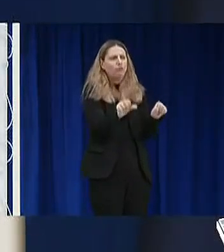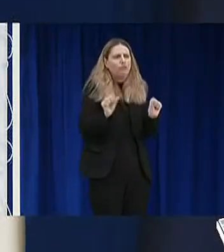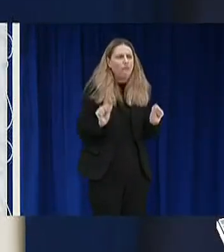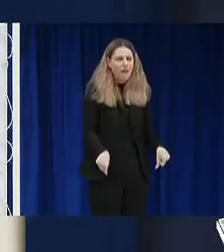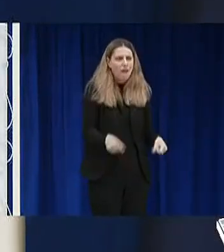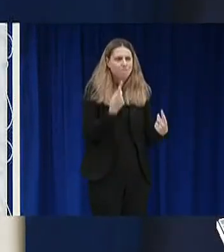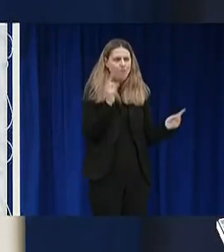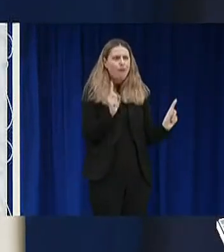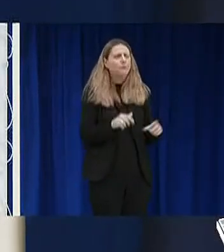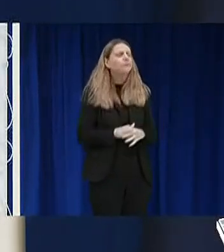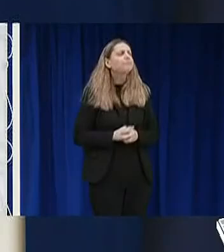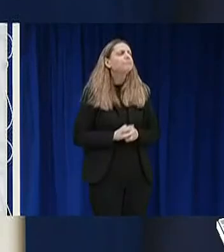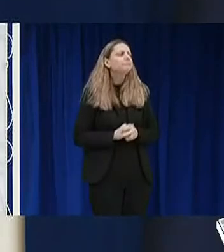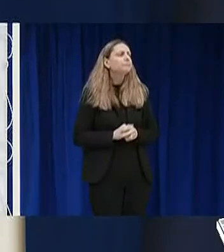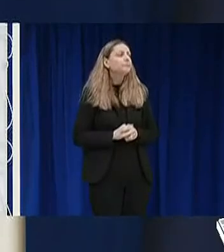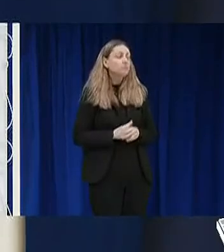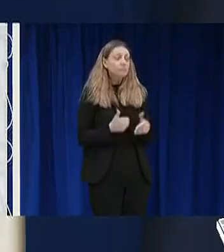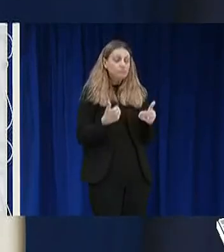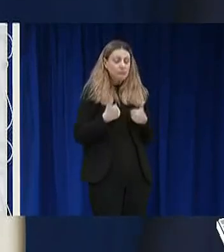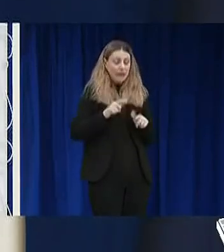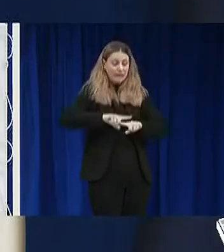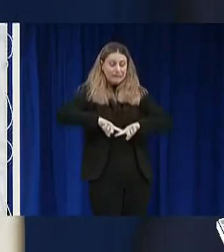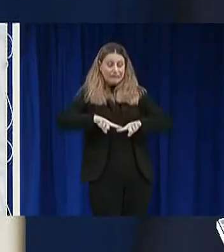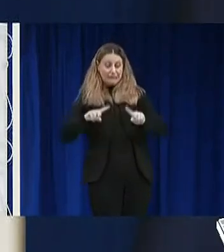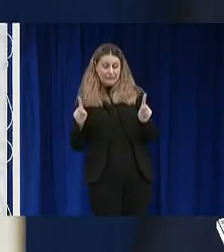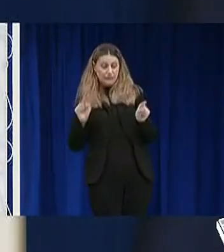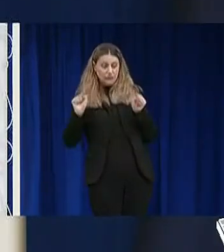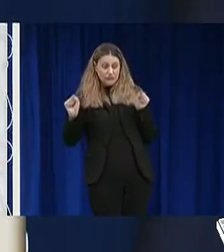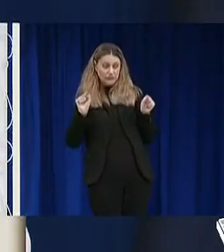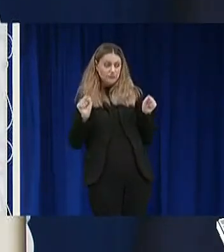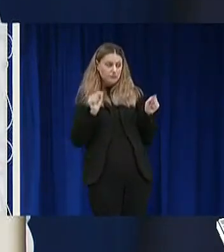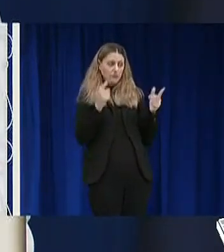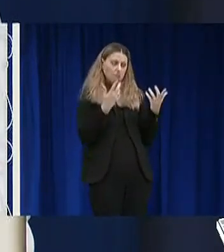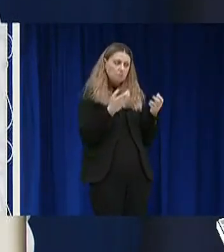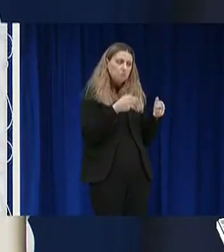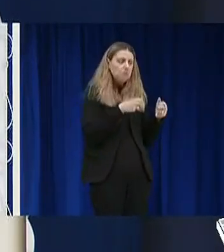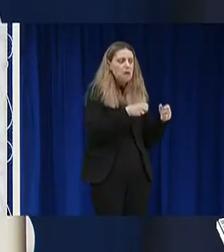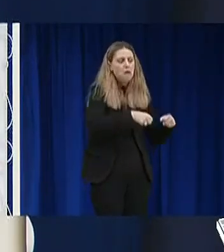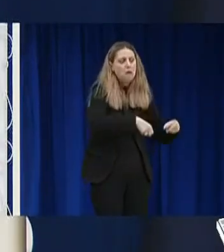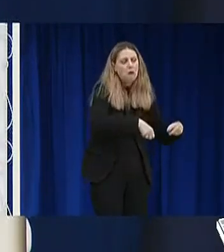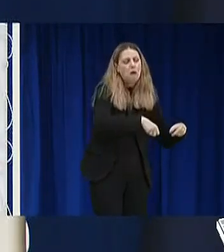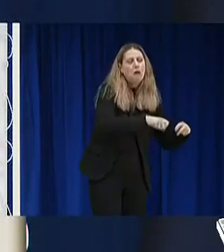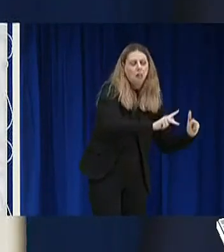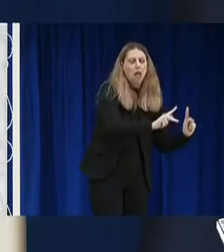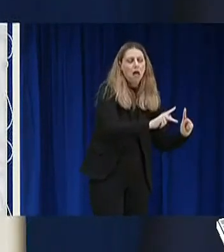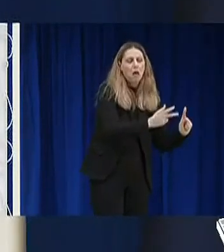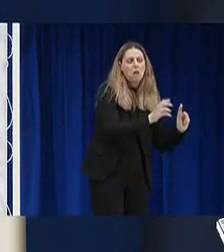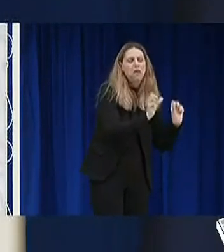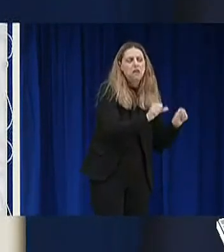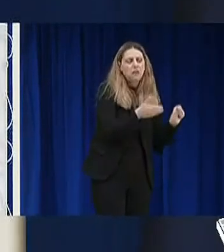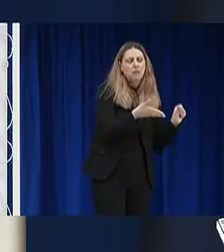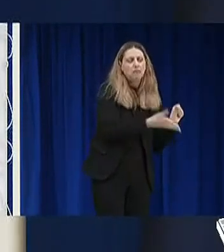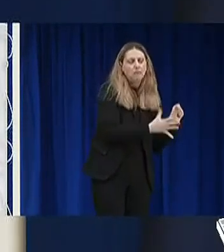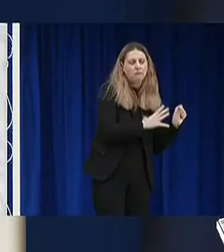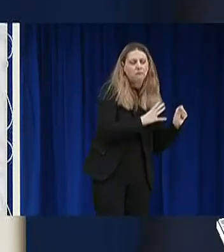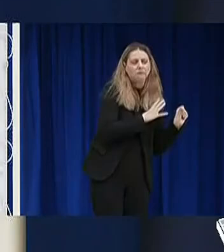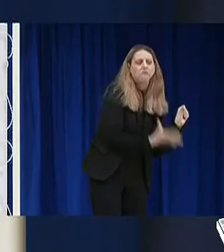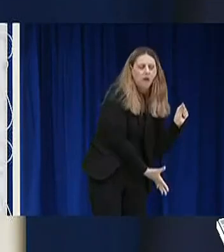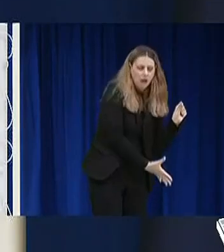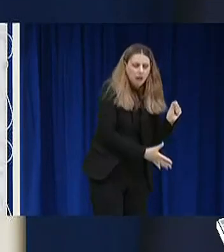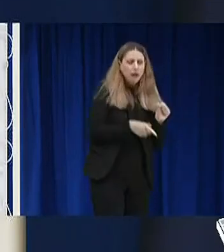There is a stark difference between being allowed to exist in a space and being fully accepted and included